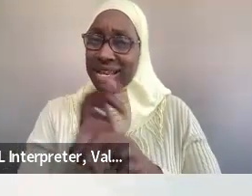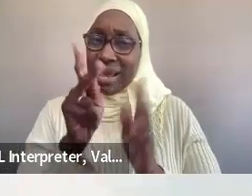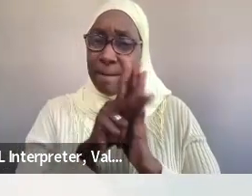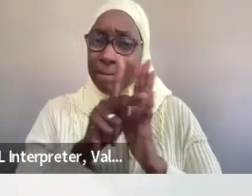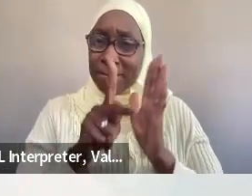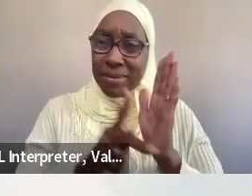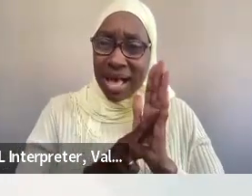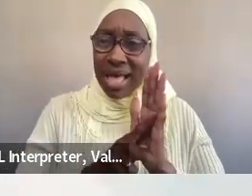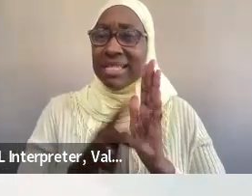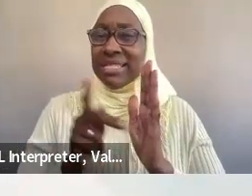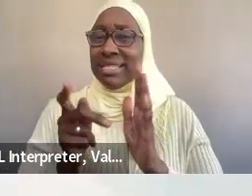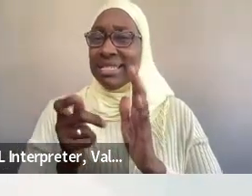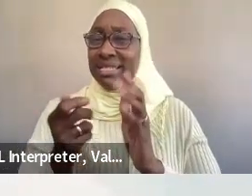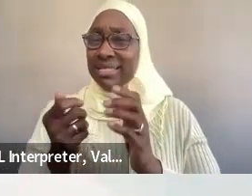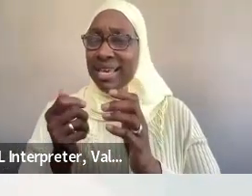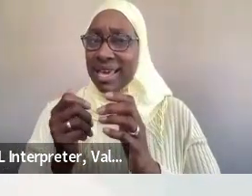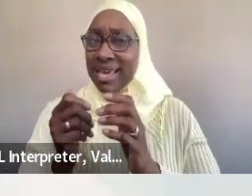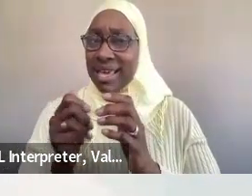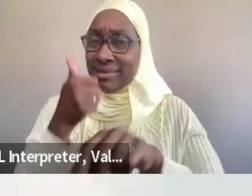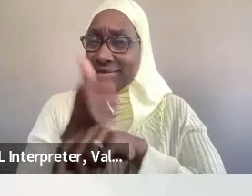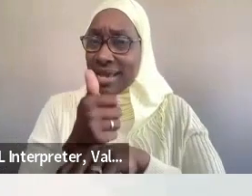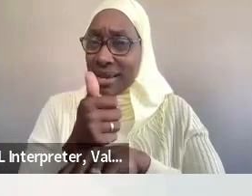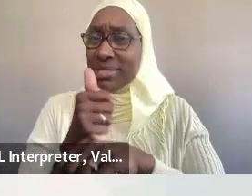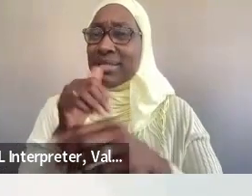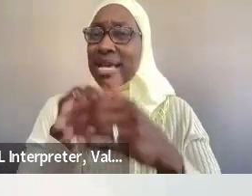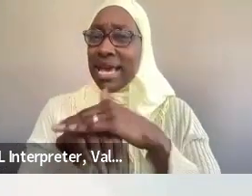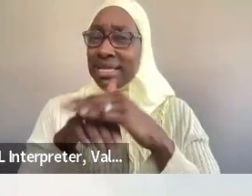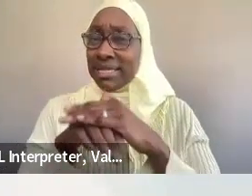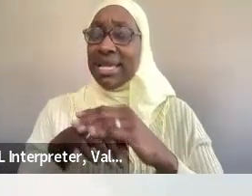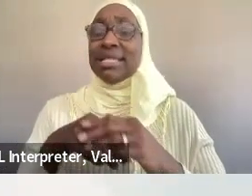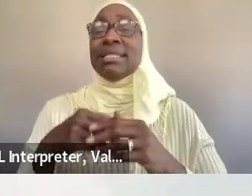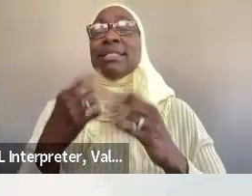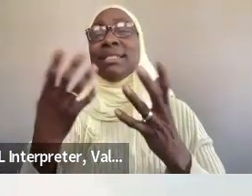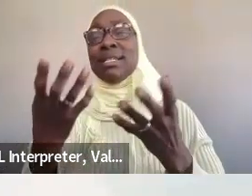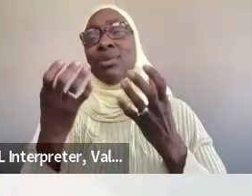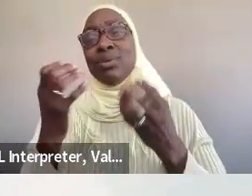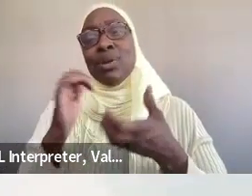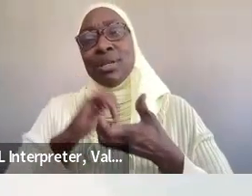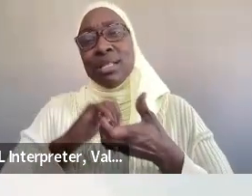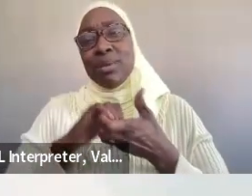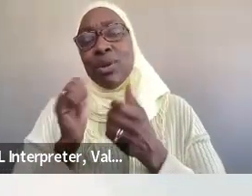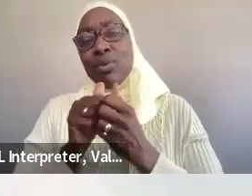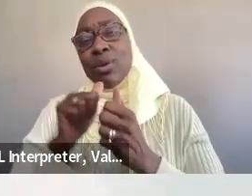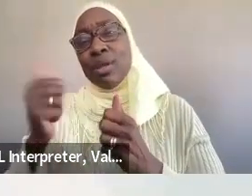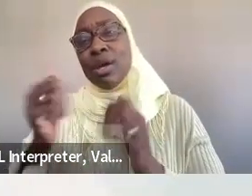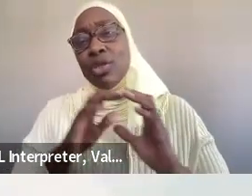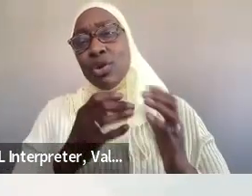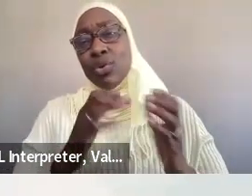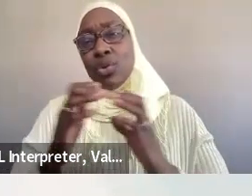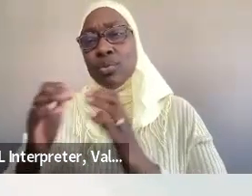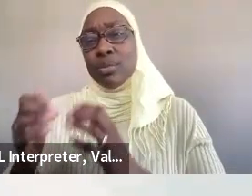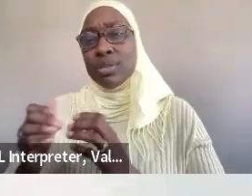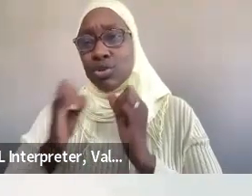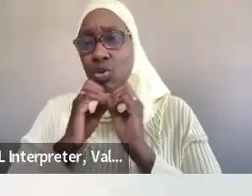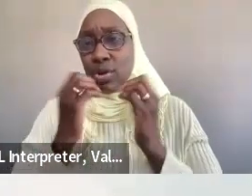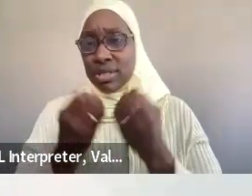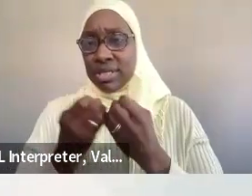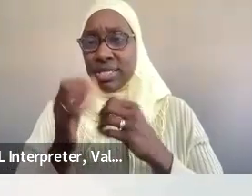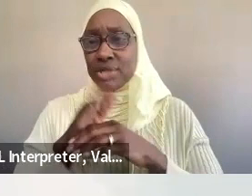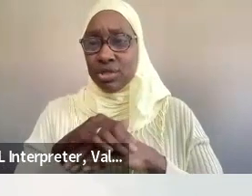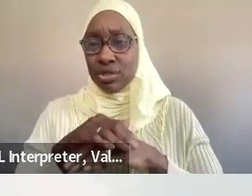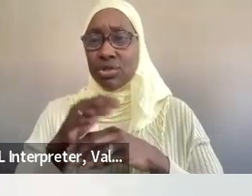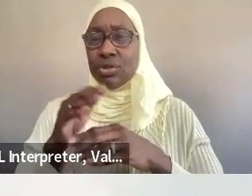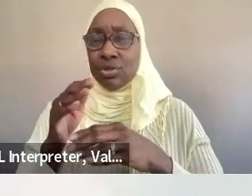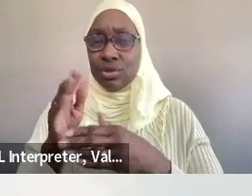collaborate with the broader university, as I mentioned, but also other groups and organizations on campus to help achieve these three key tenets of our